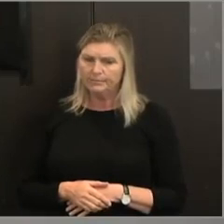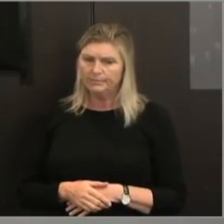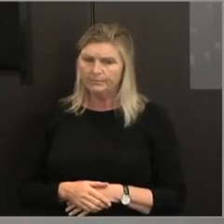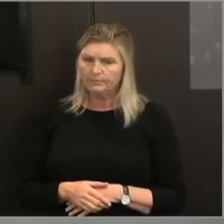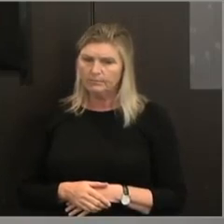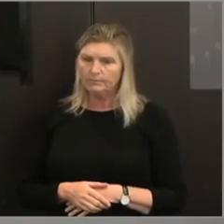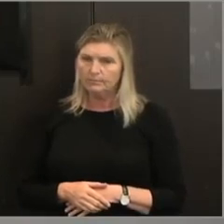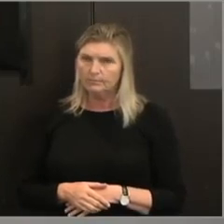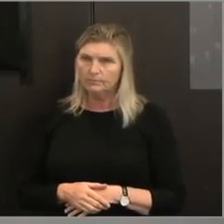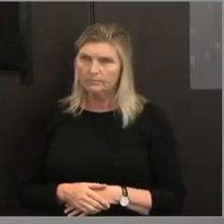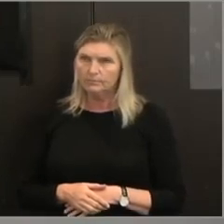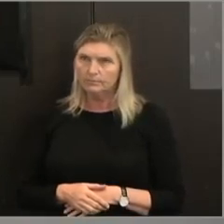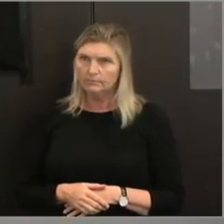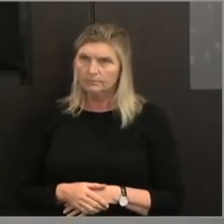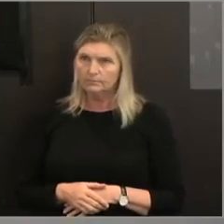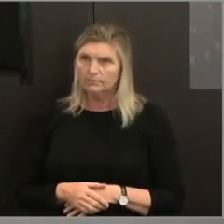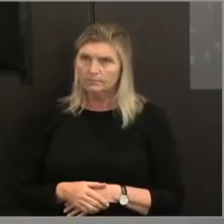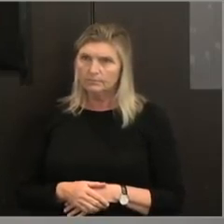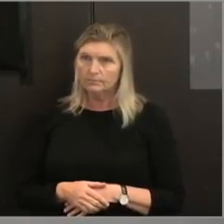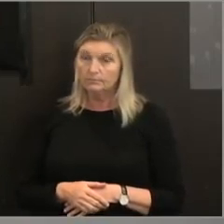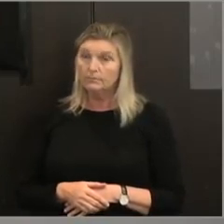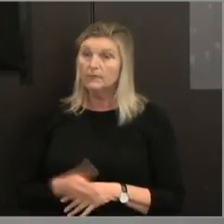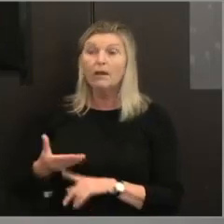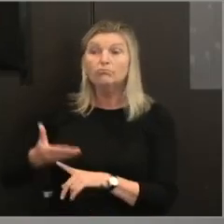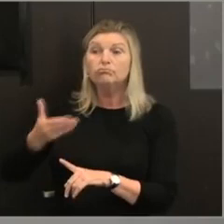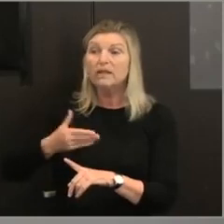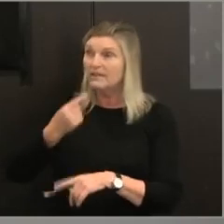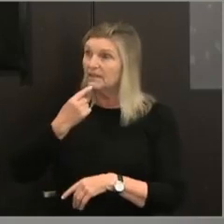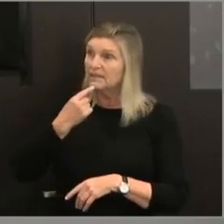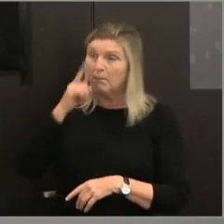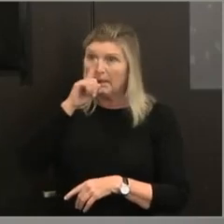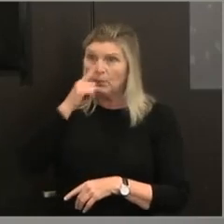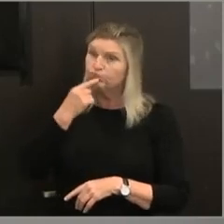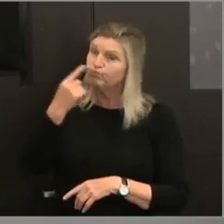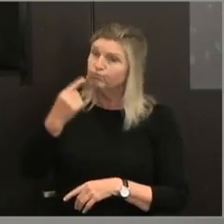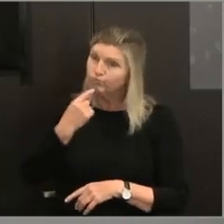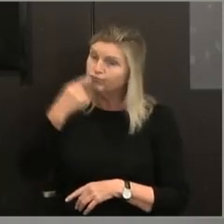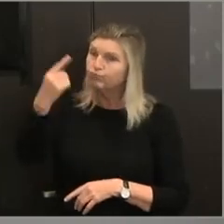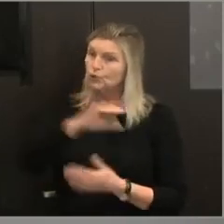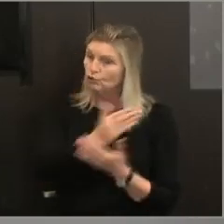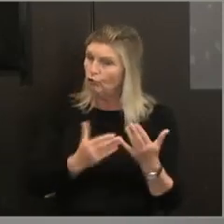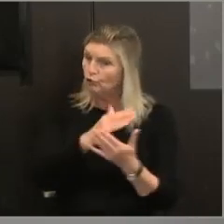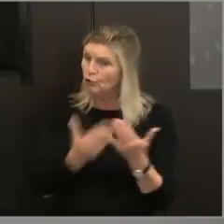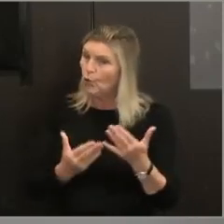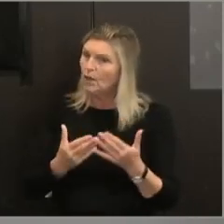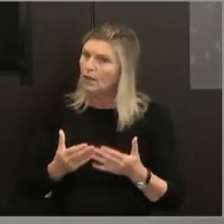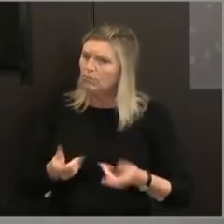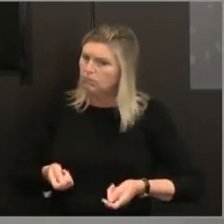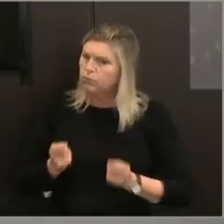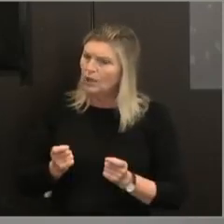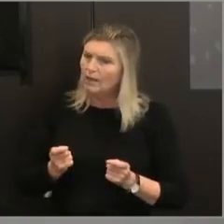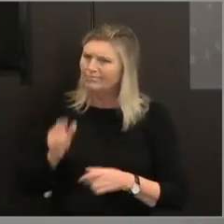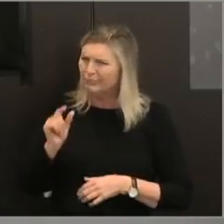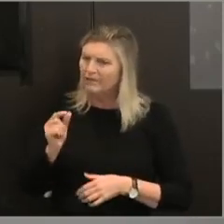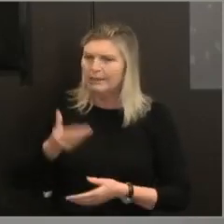And my friend Rawiri and Alison also alluded to some of that history, but I'd submit that